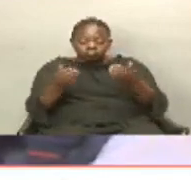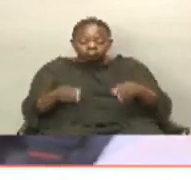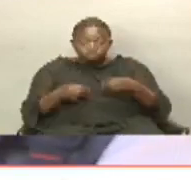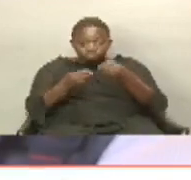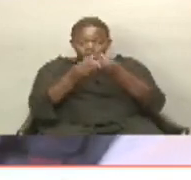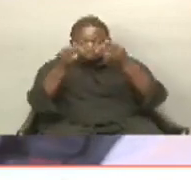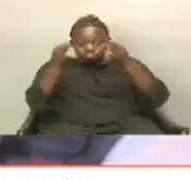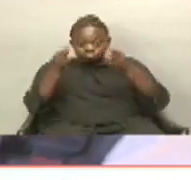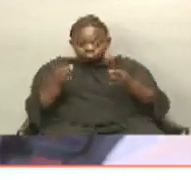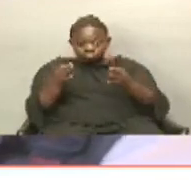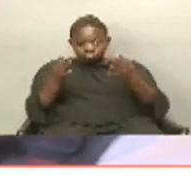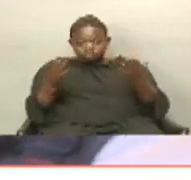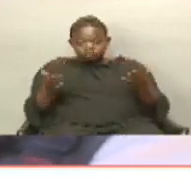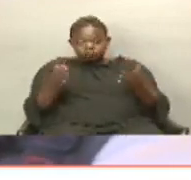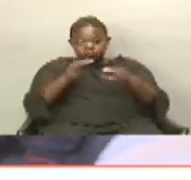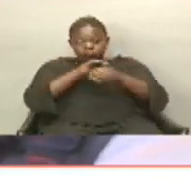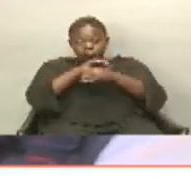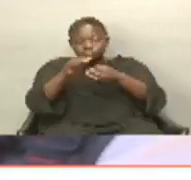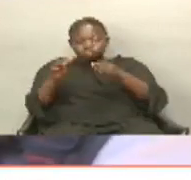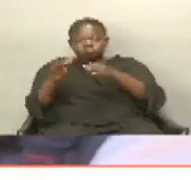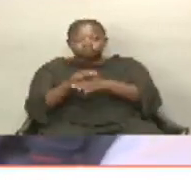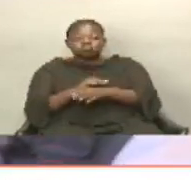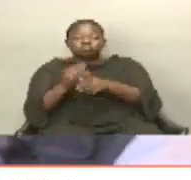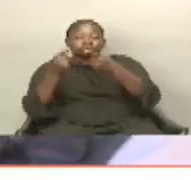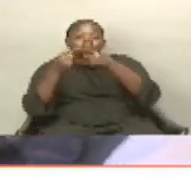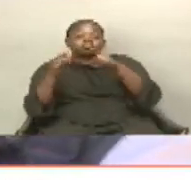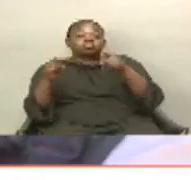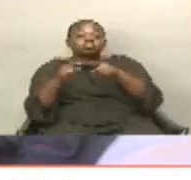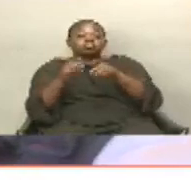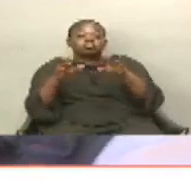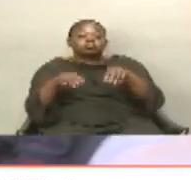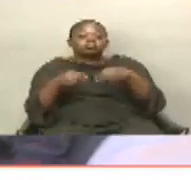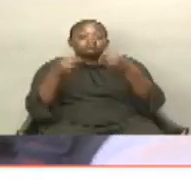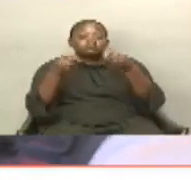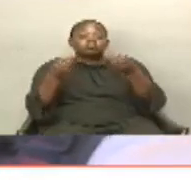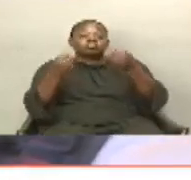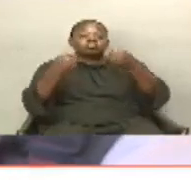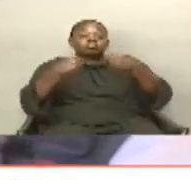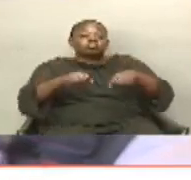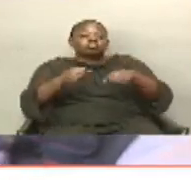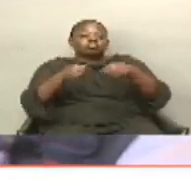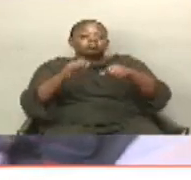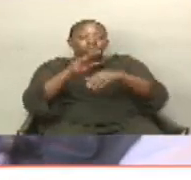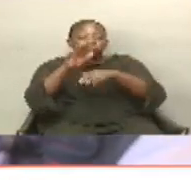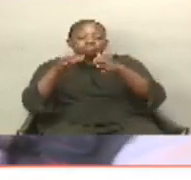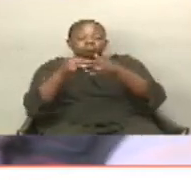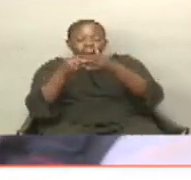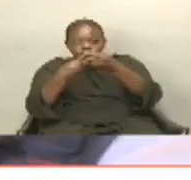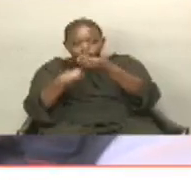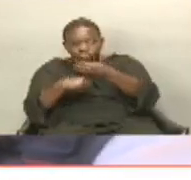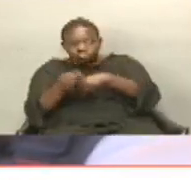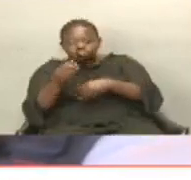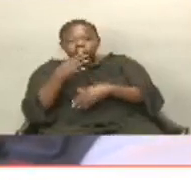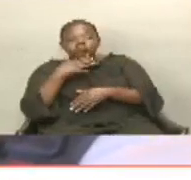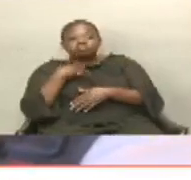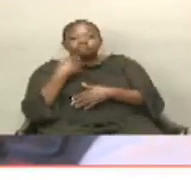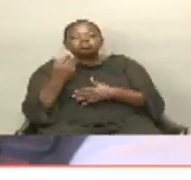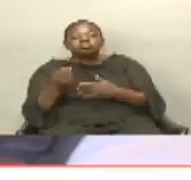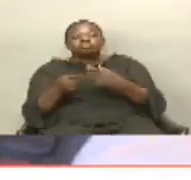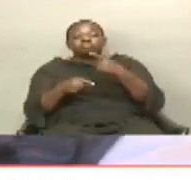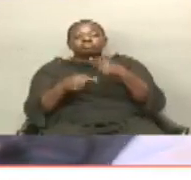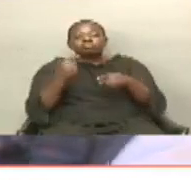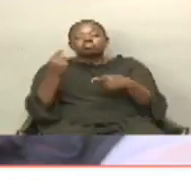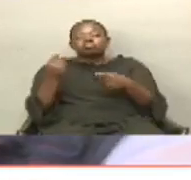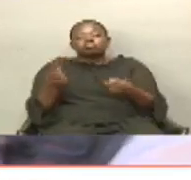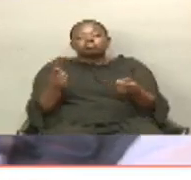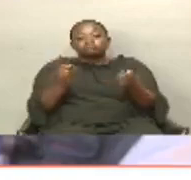kimu yabikimulekera mukoledde business ezenjawulo, ono yamuterawo mbu pikipiki. Byonna n'abitunda. Kati ayagala kumutta,